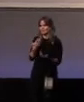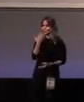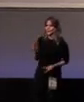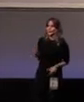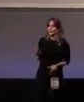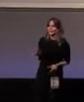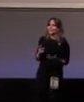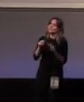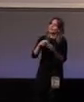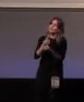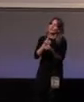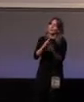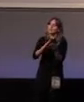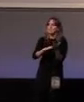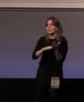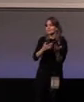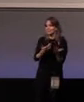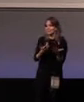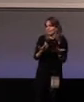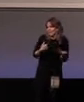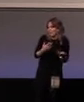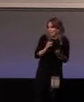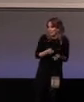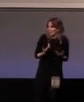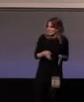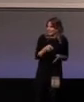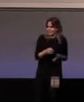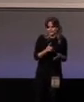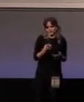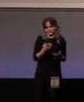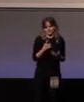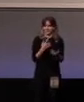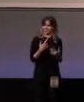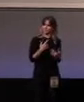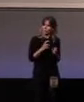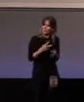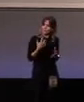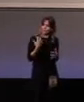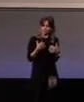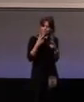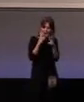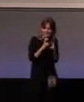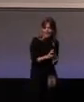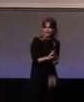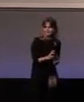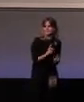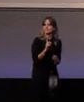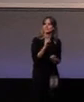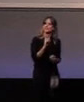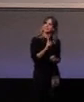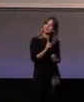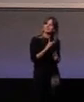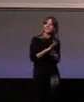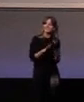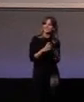zo if you prefer to marxism it remains one of the instrument's al van alles is wat nat sighting en